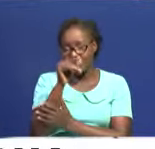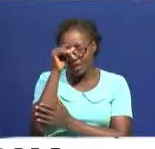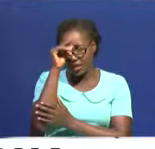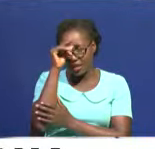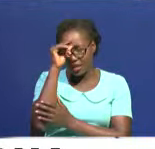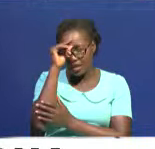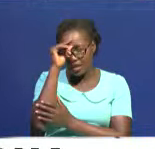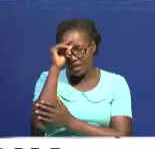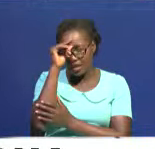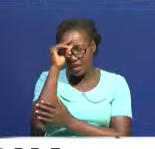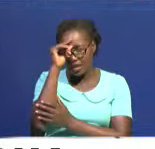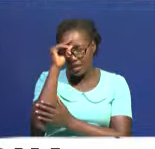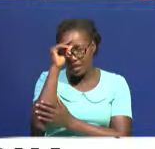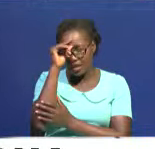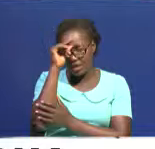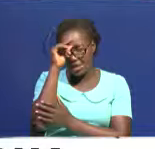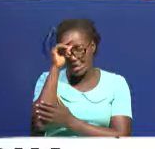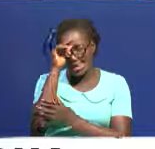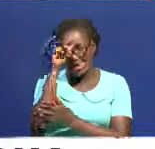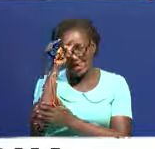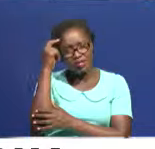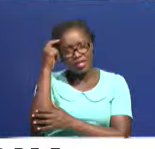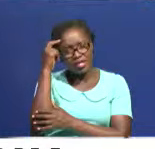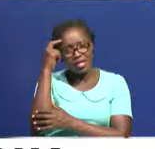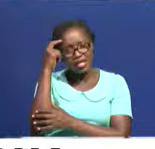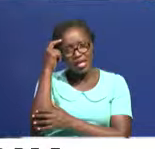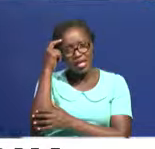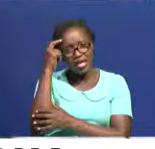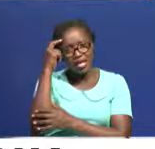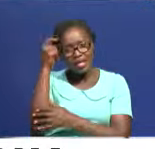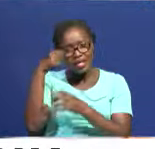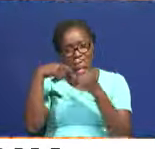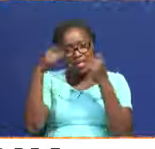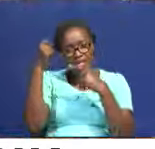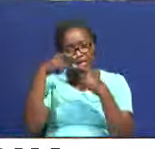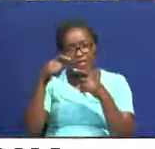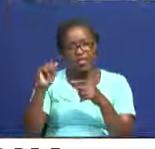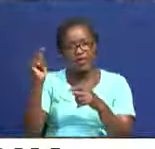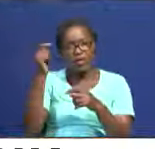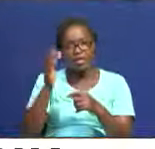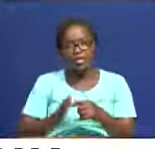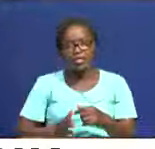to consider kilio cha wananchi.